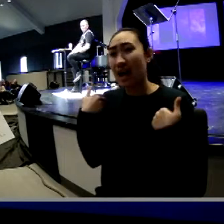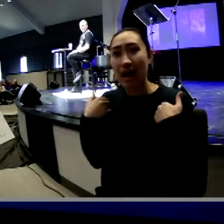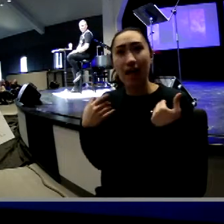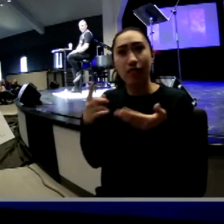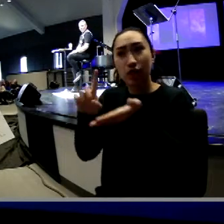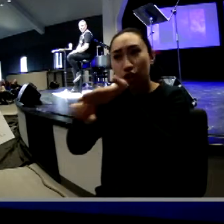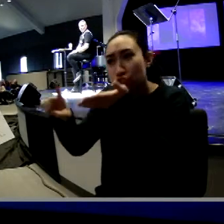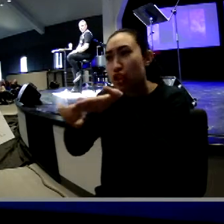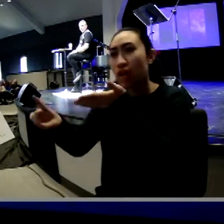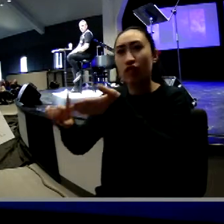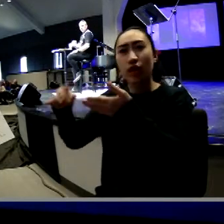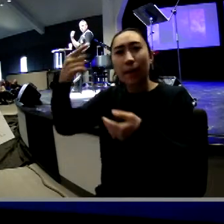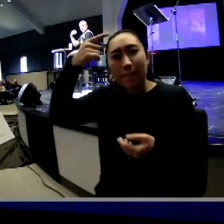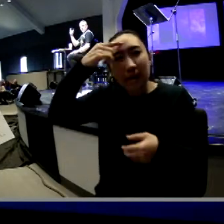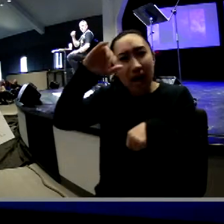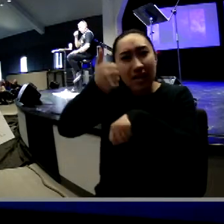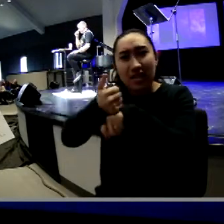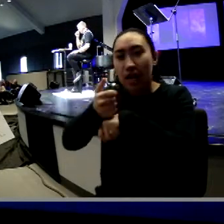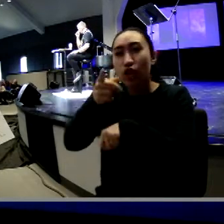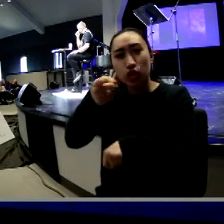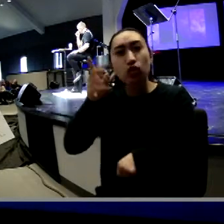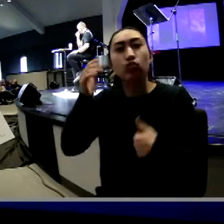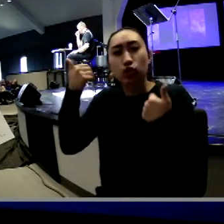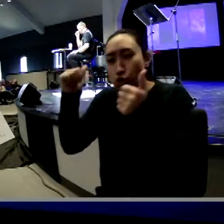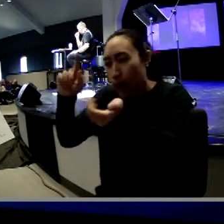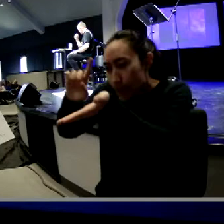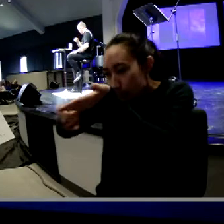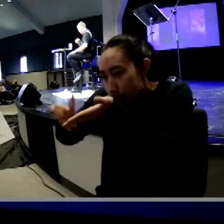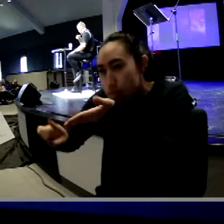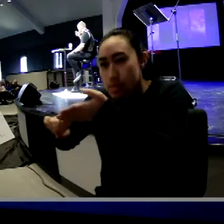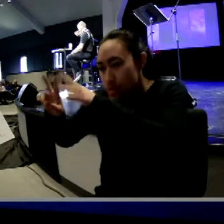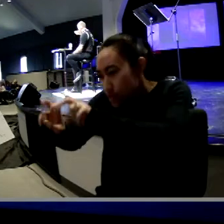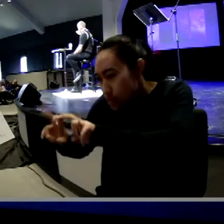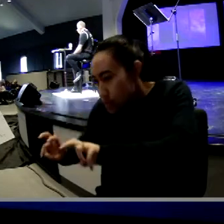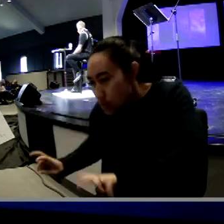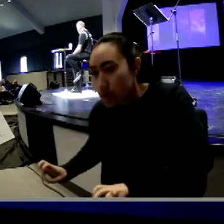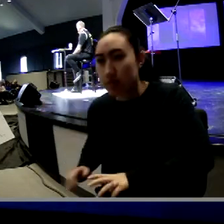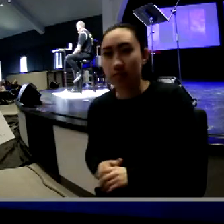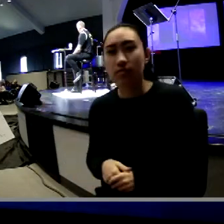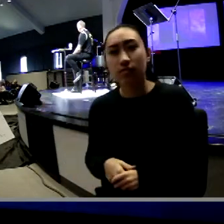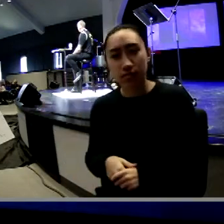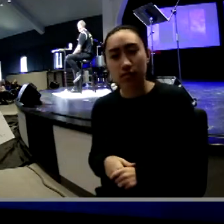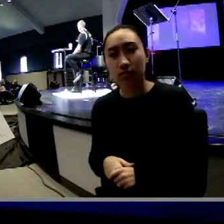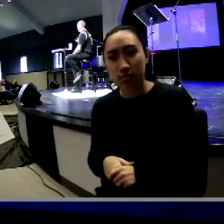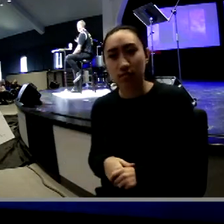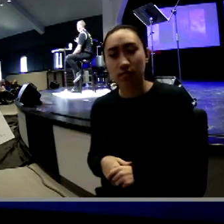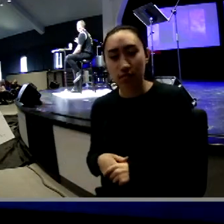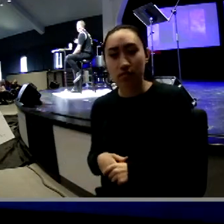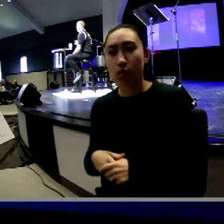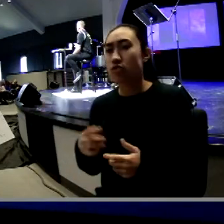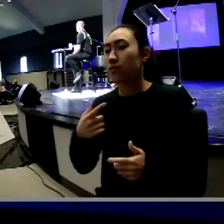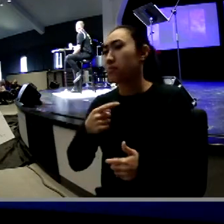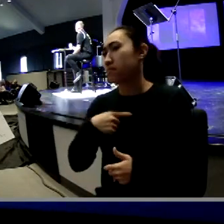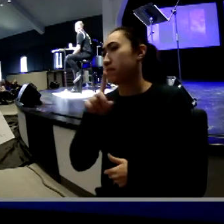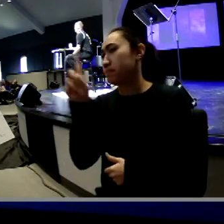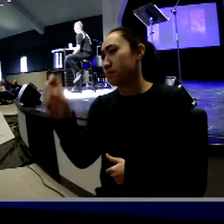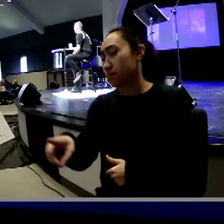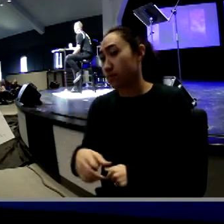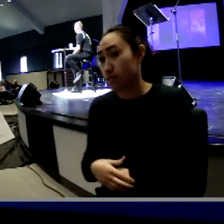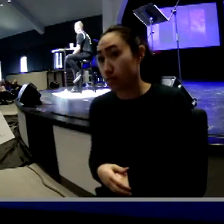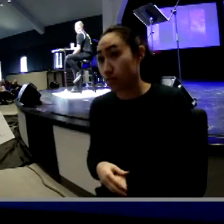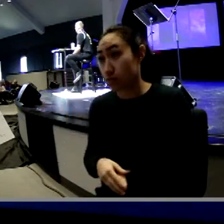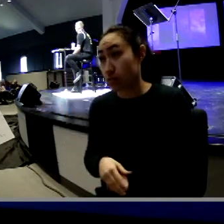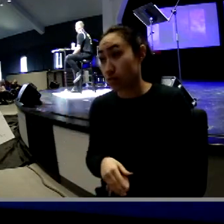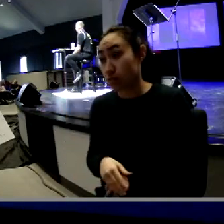discover. It's almost like the narrative or the story or your perspective gives way. So I have a question for you. What's your